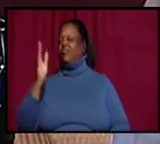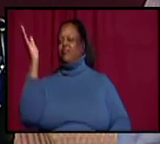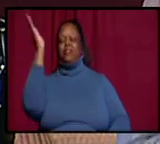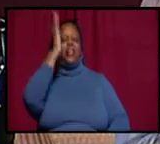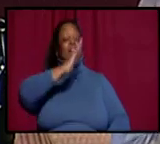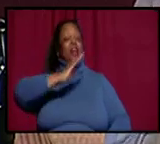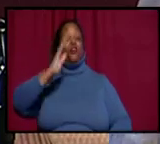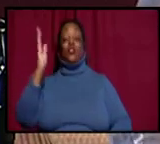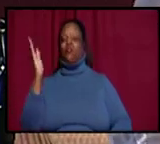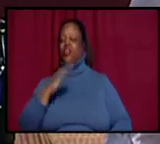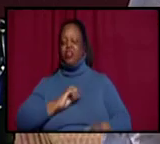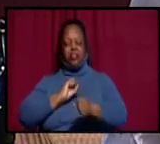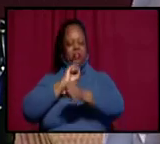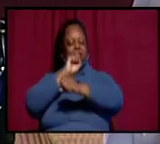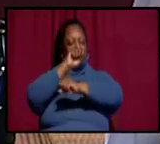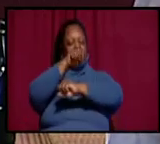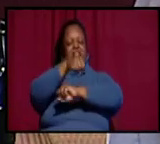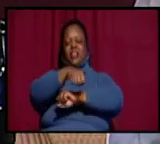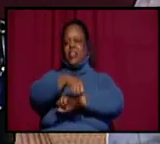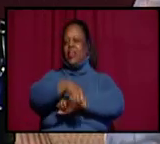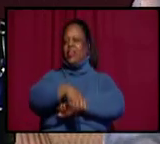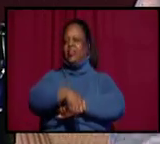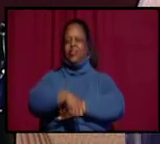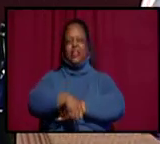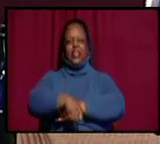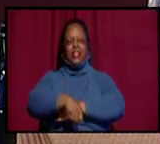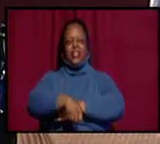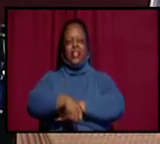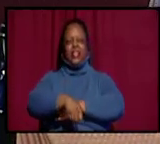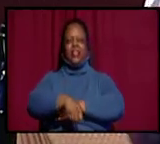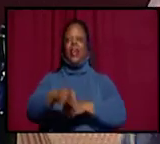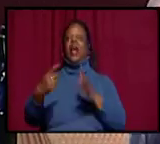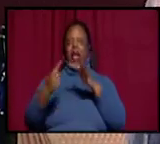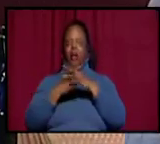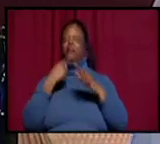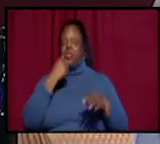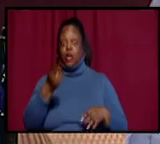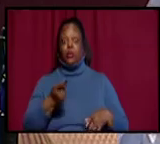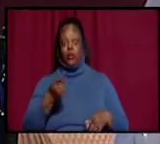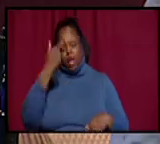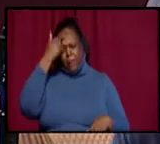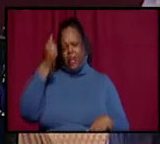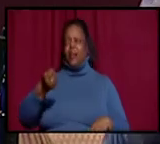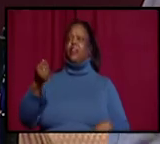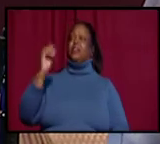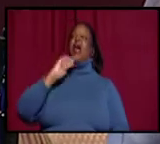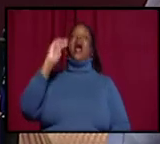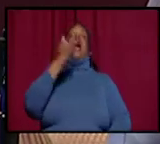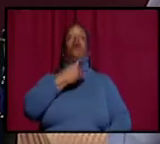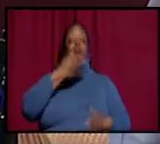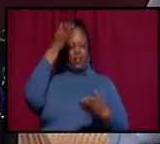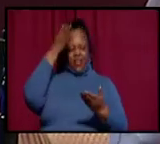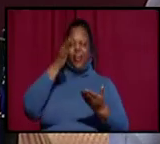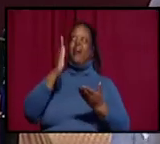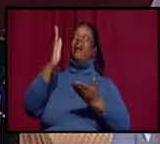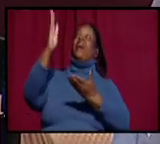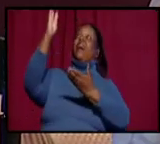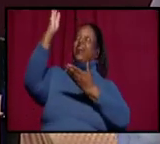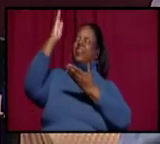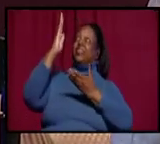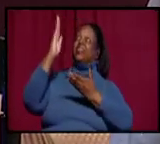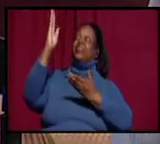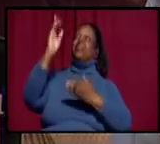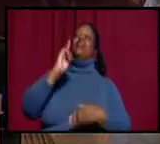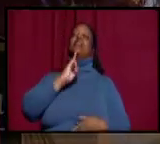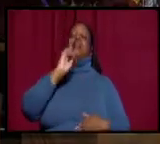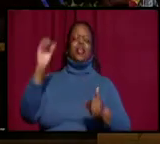never be defeated. I came to tell you, because our God